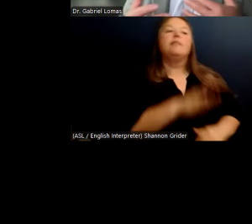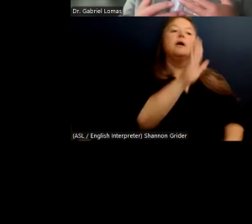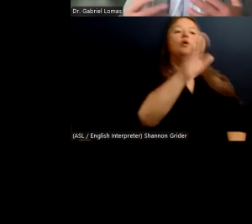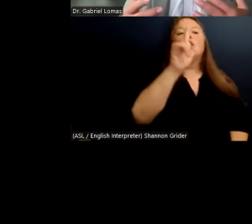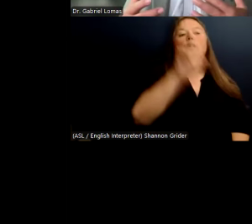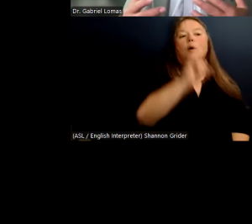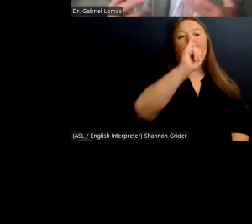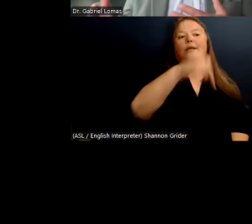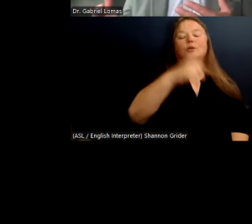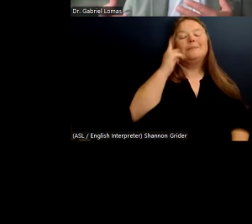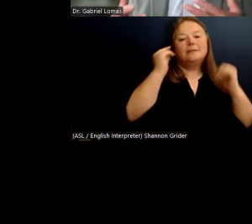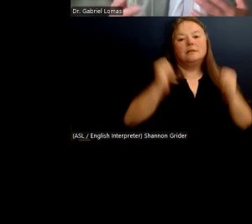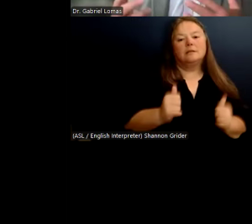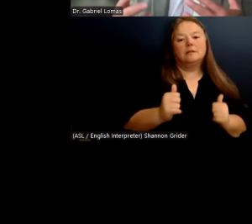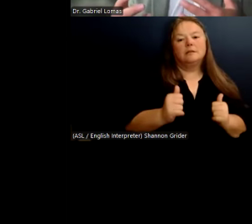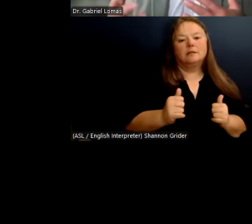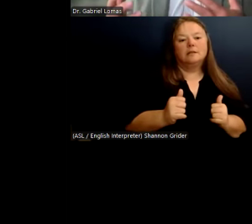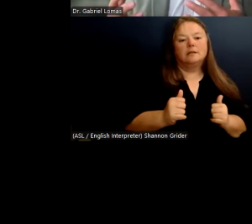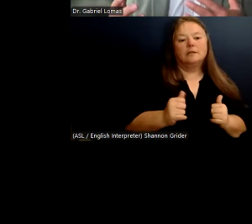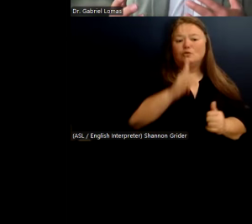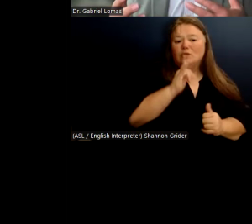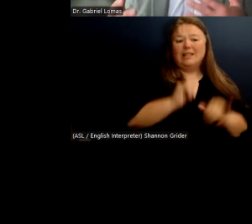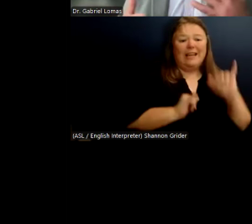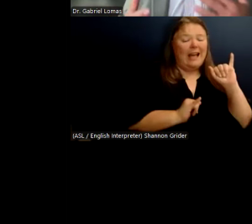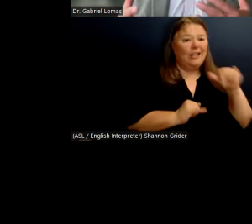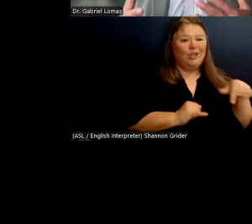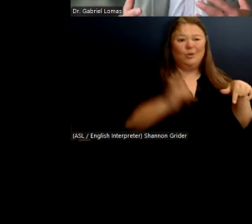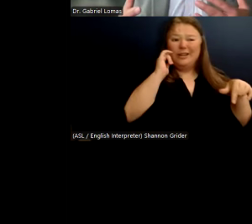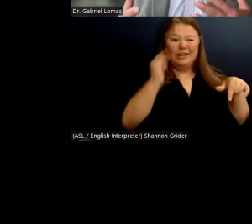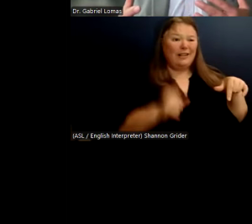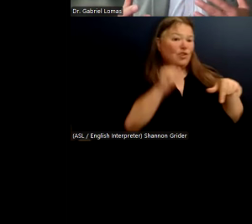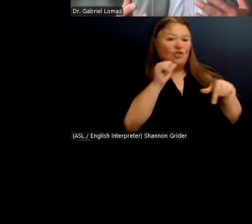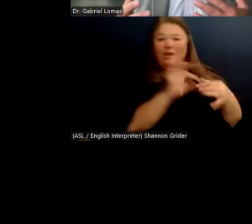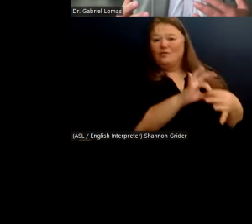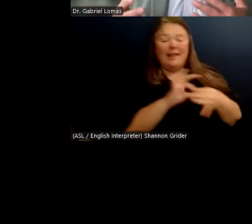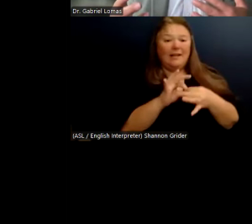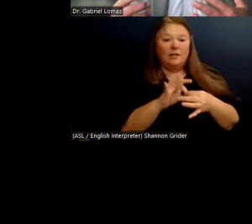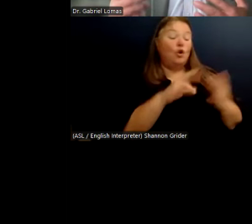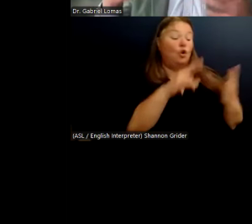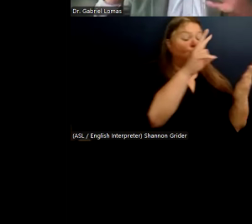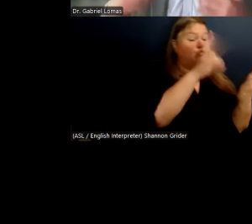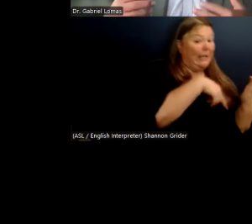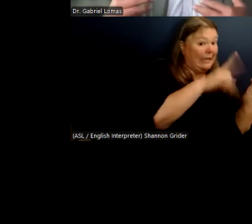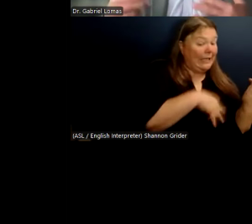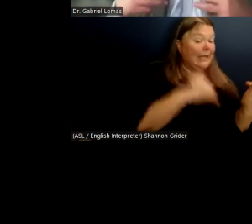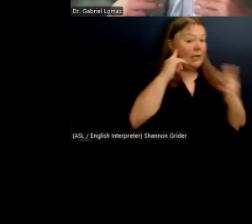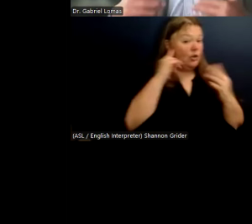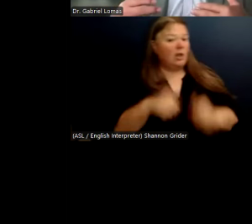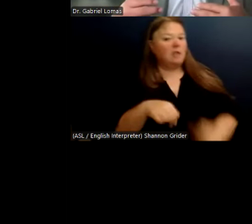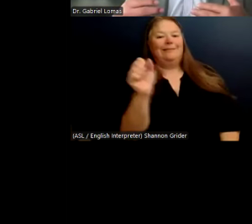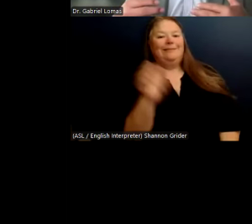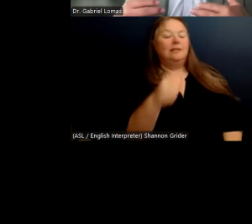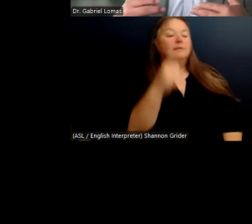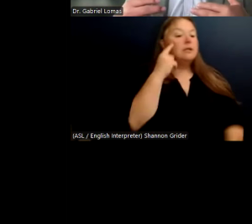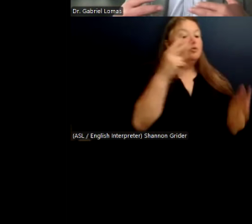loss. So IQ and hearing loss are really not related at all. Now, reading and hearing loss is because of the person. Reading